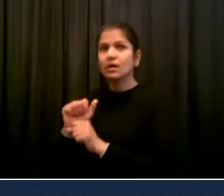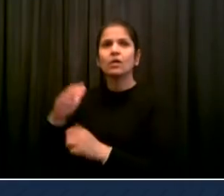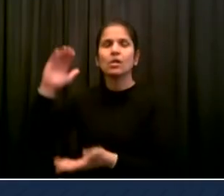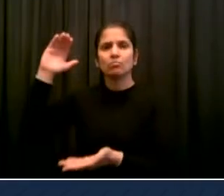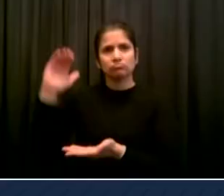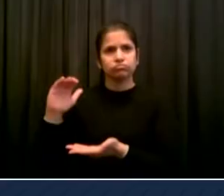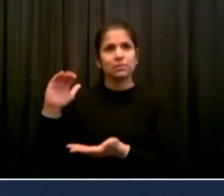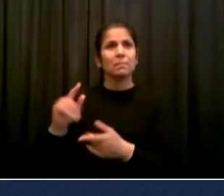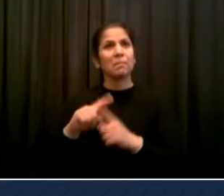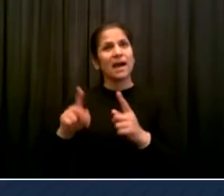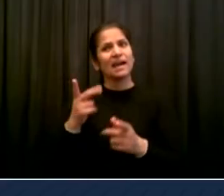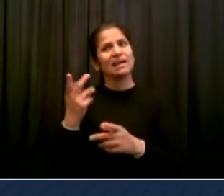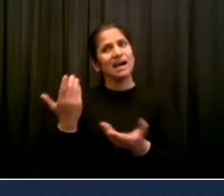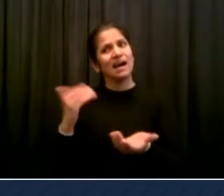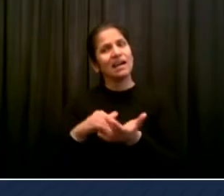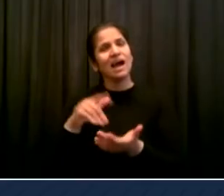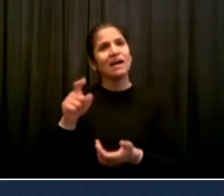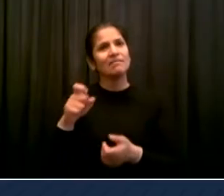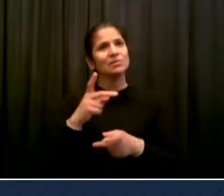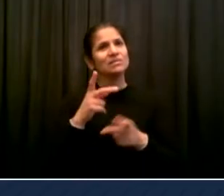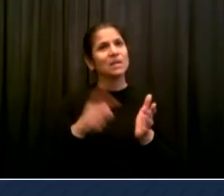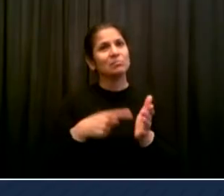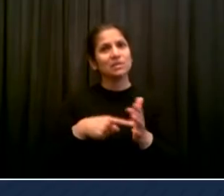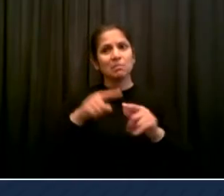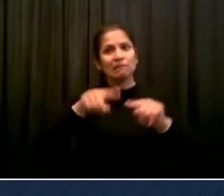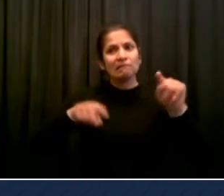are sometimes daily fluctuations in the data,